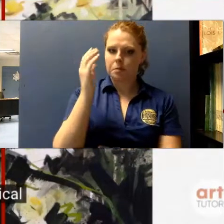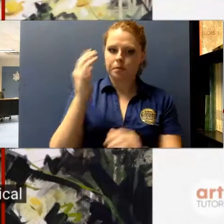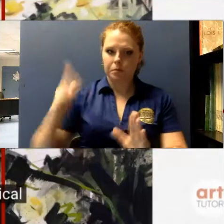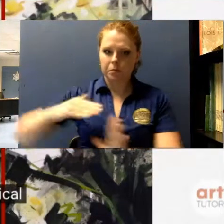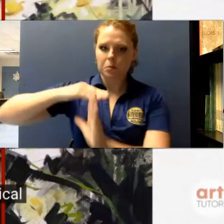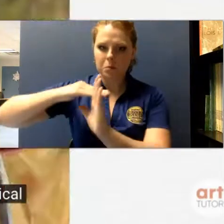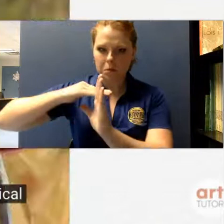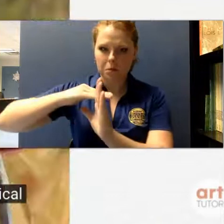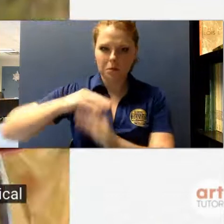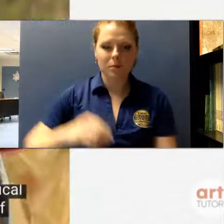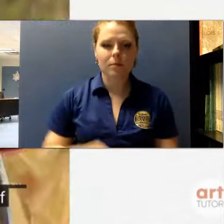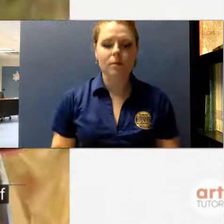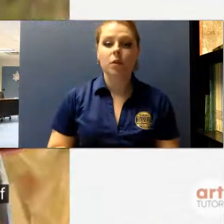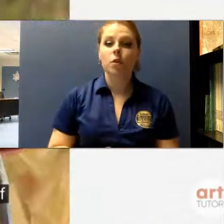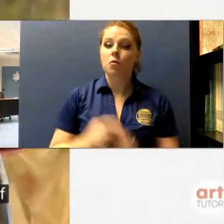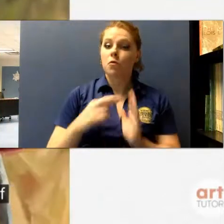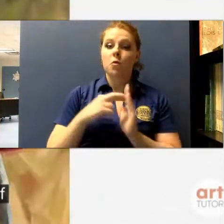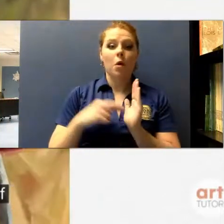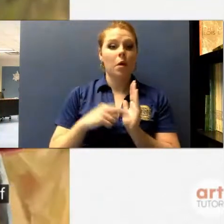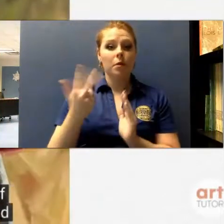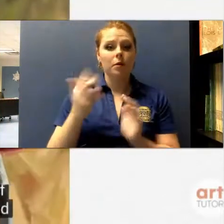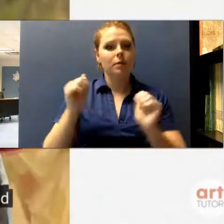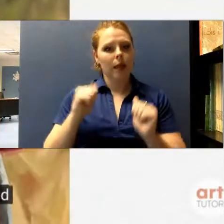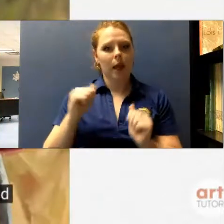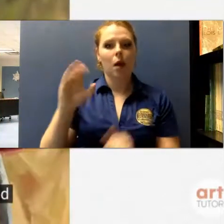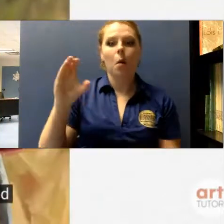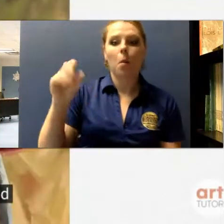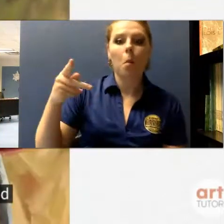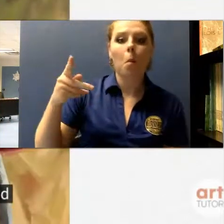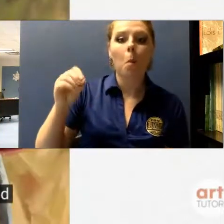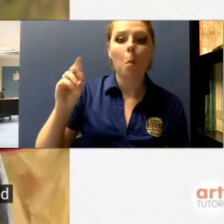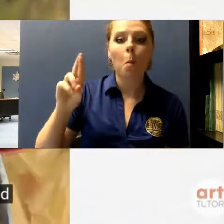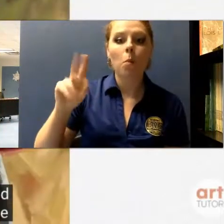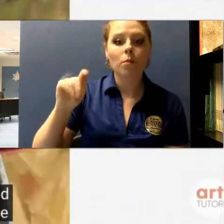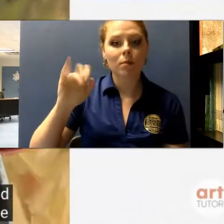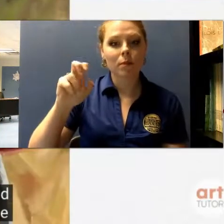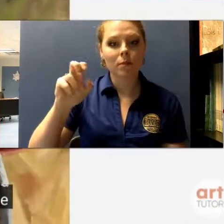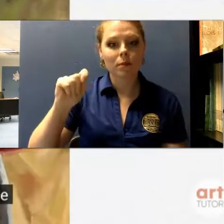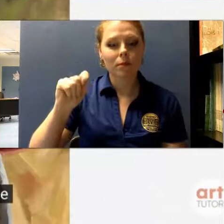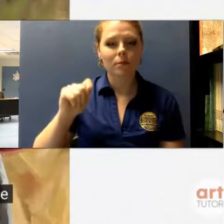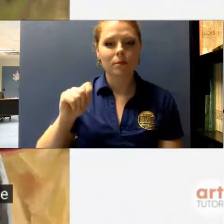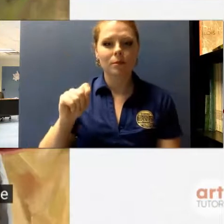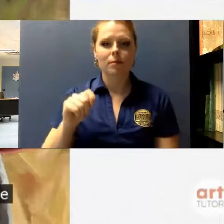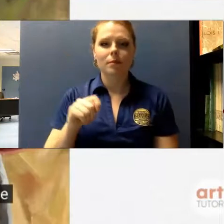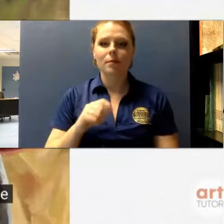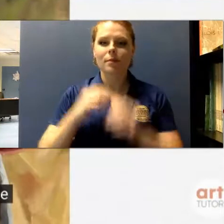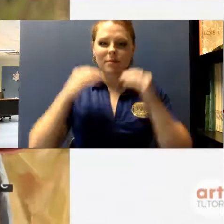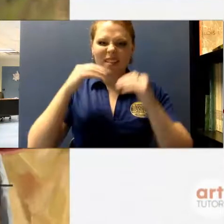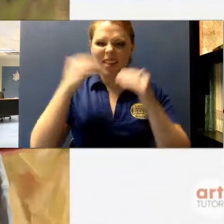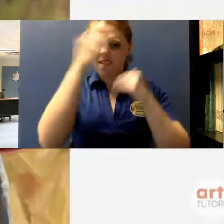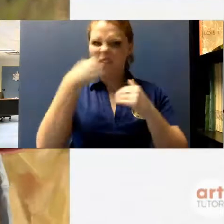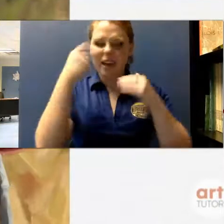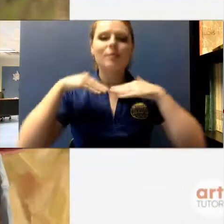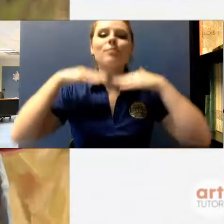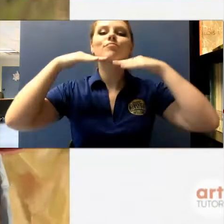lines cross. The rule of thirds can also work for portraits and figures. In the case of this portrait, the centre of the child's face meets the